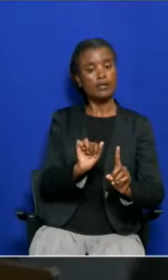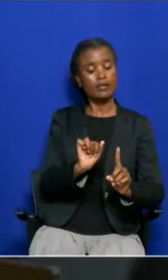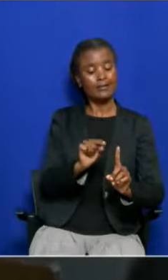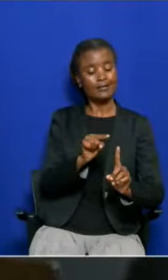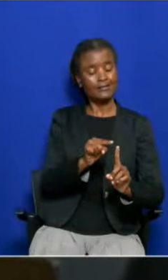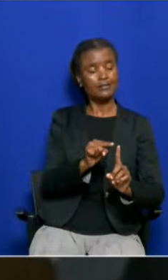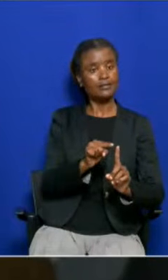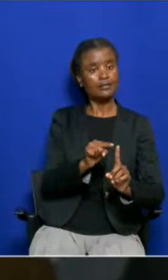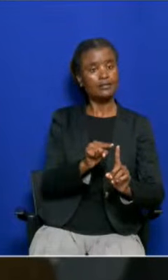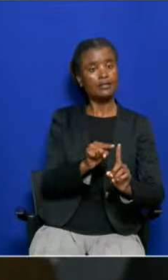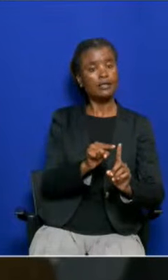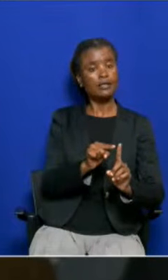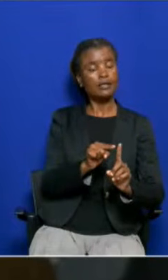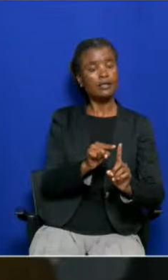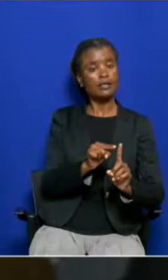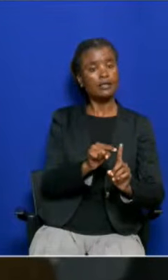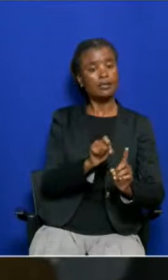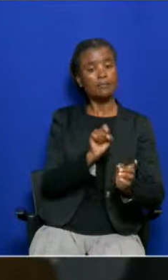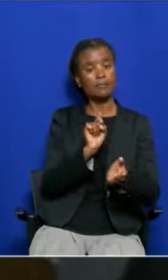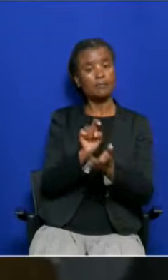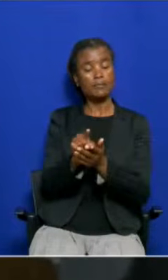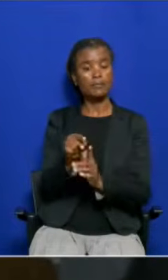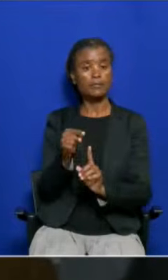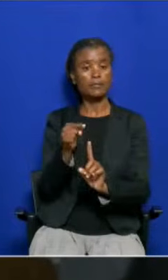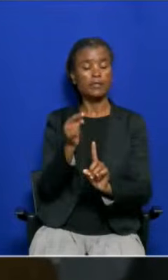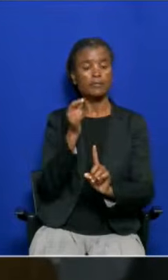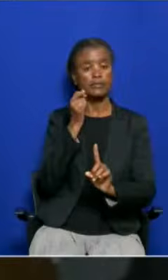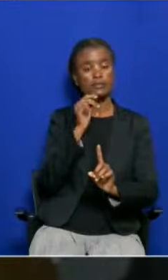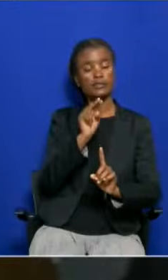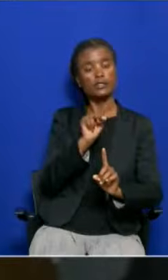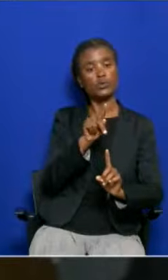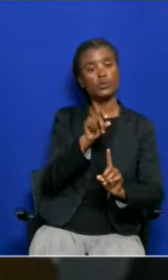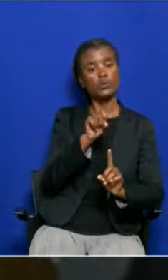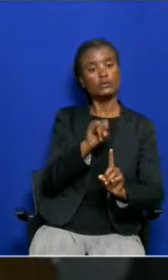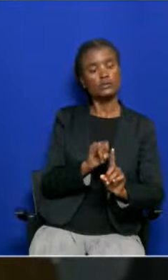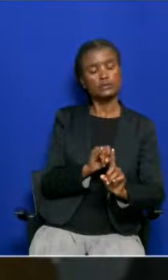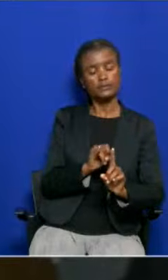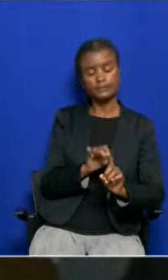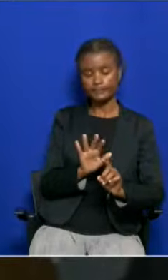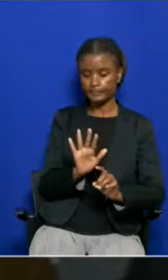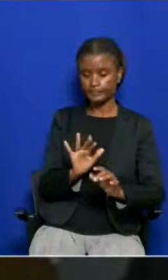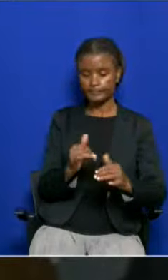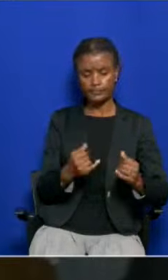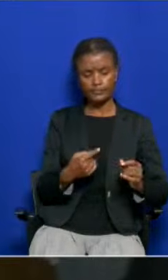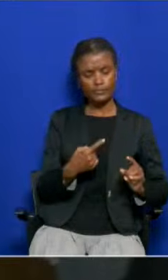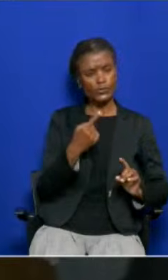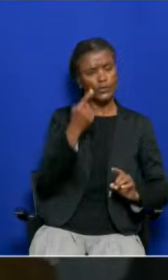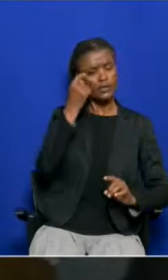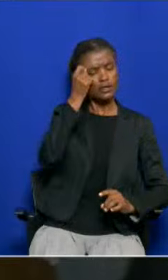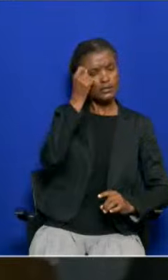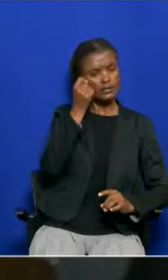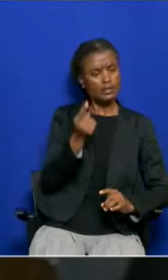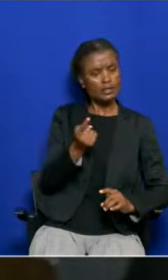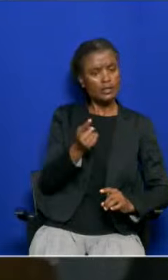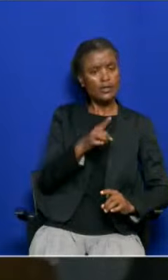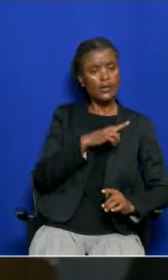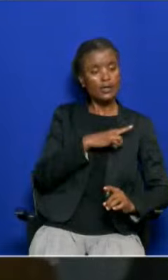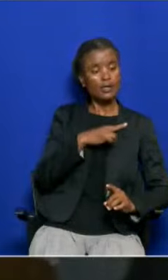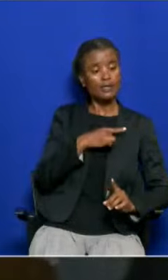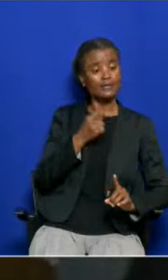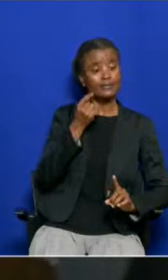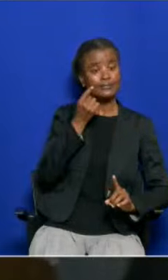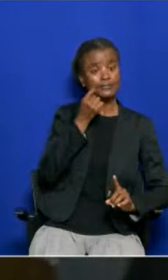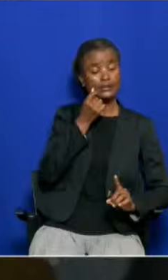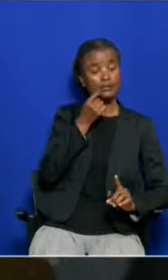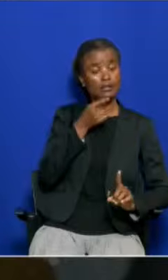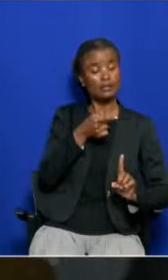to Sergeant Nkosi. Sergeant, did you understand why Mr. Sibanyoni copied the chat to you, his chat